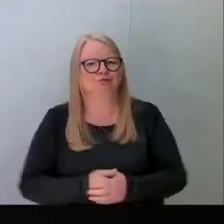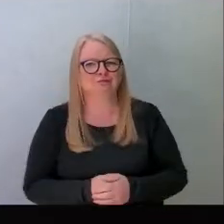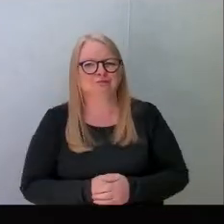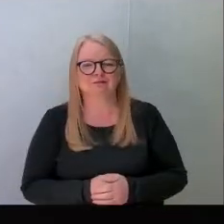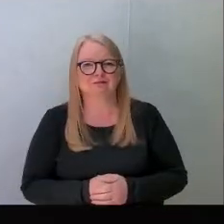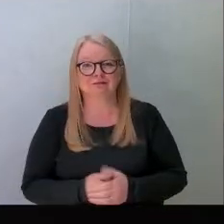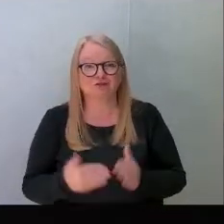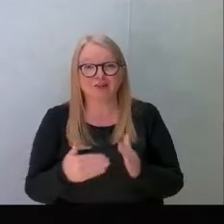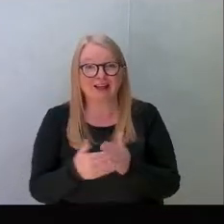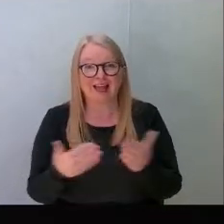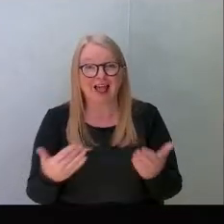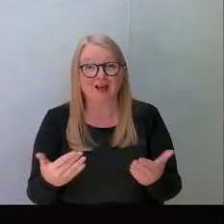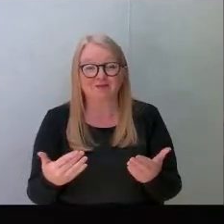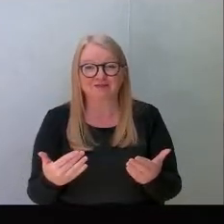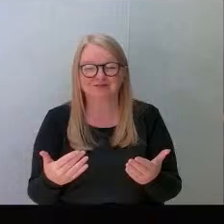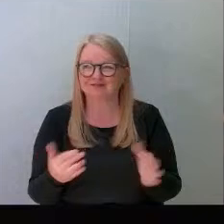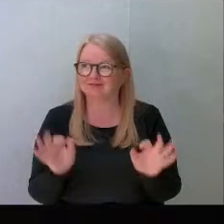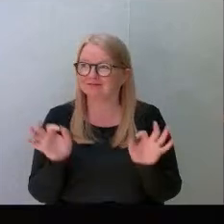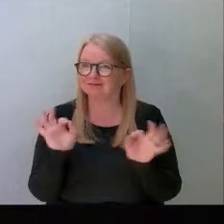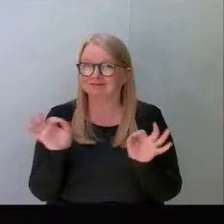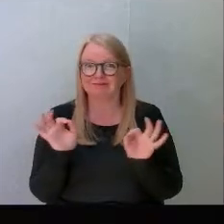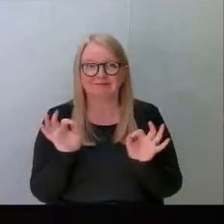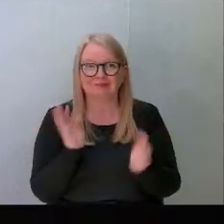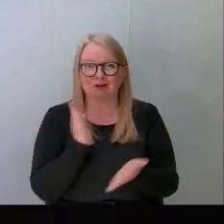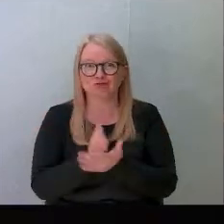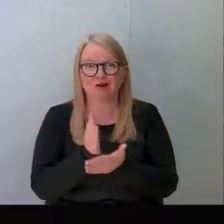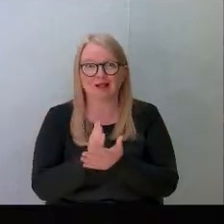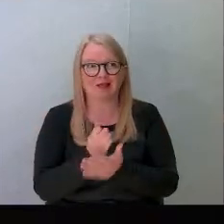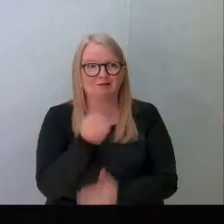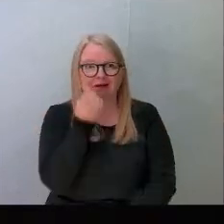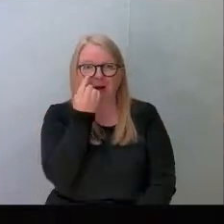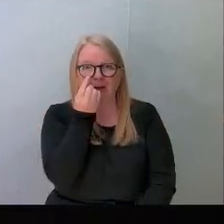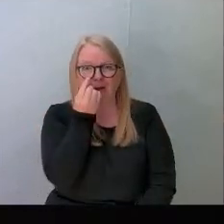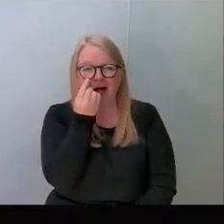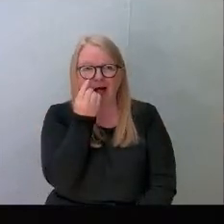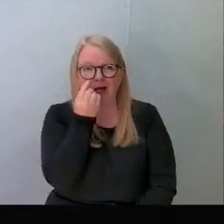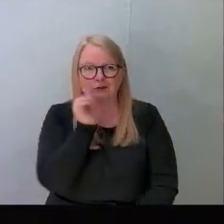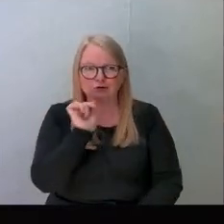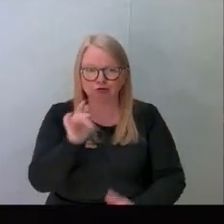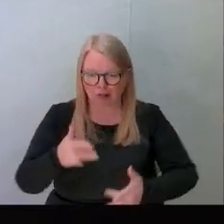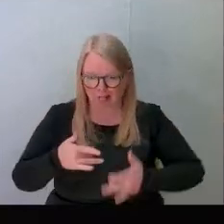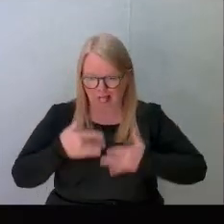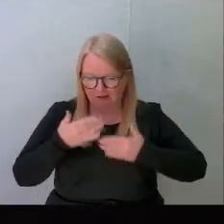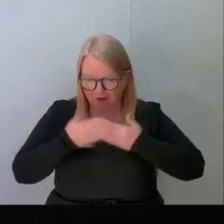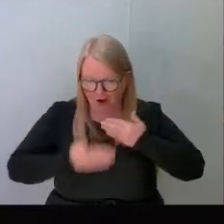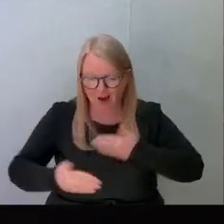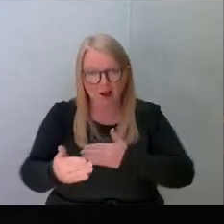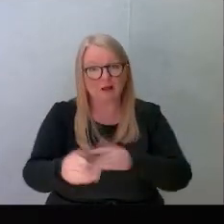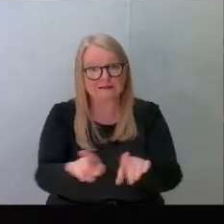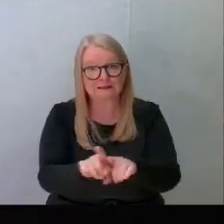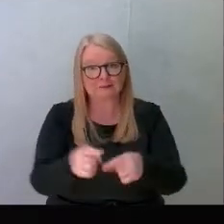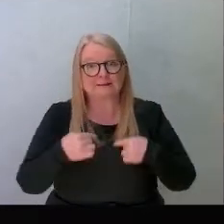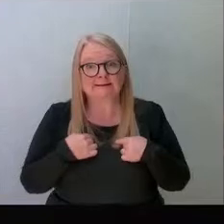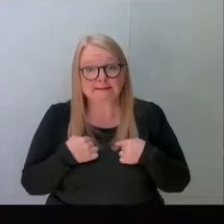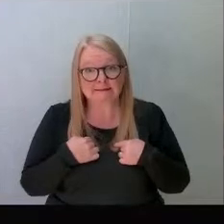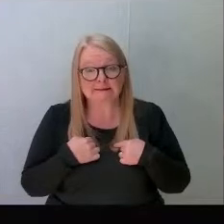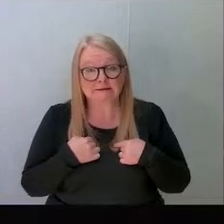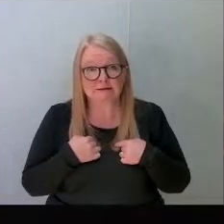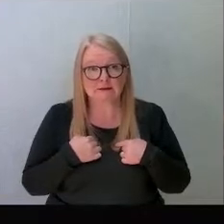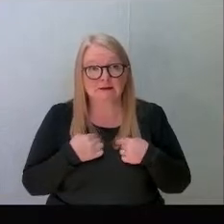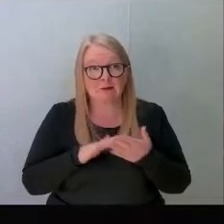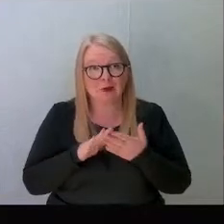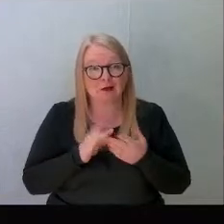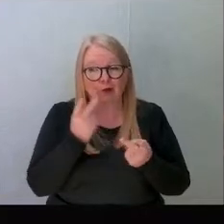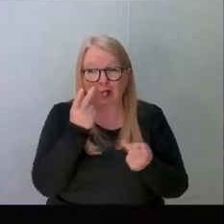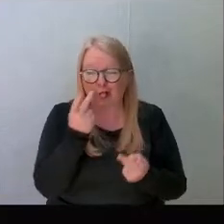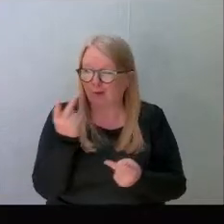Right now, you don't have any inclination of what your true capability is during your lifetime until, like me, you're looking back on a